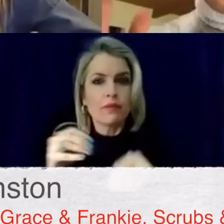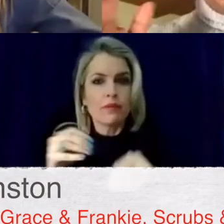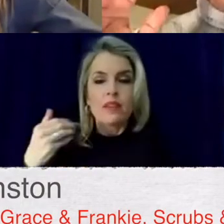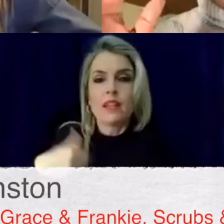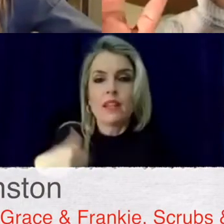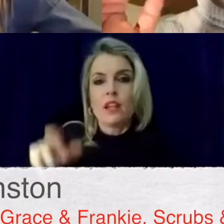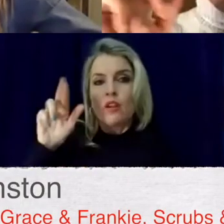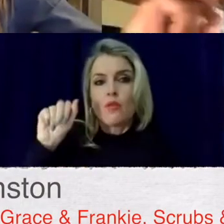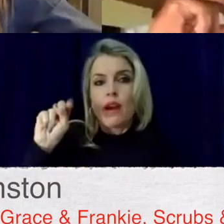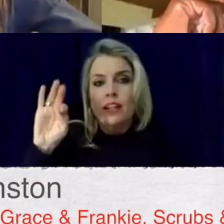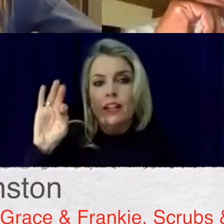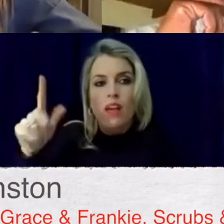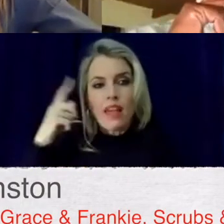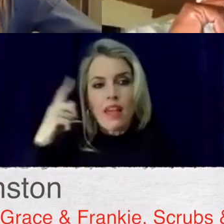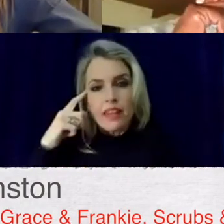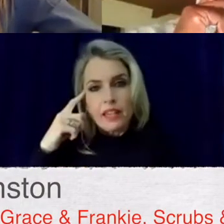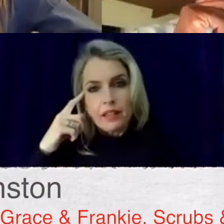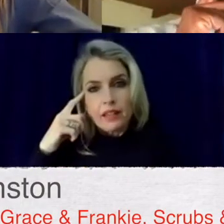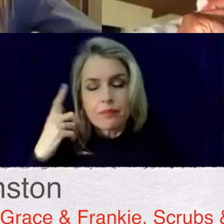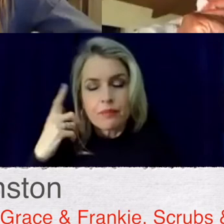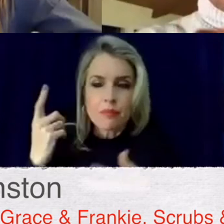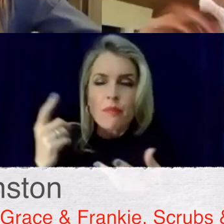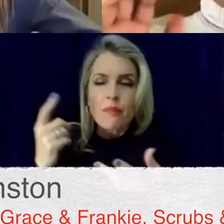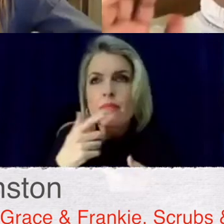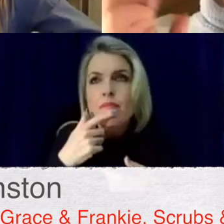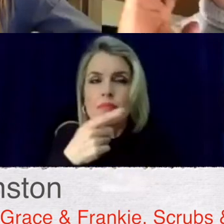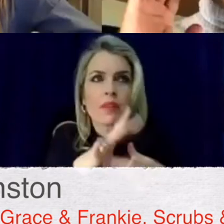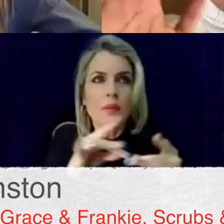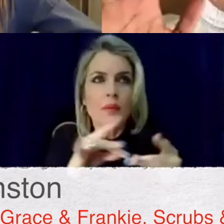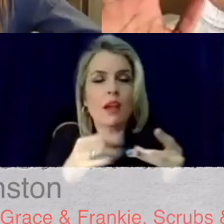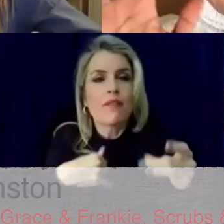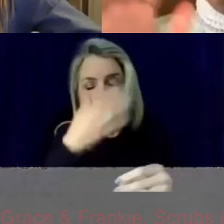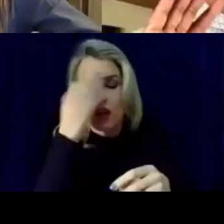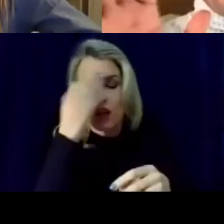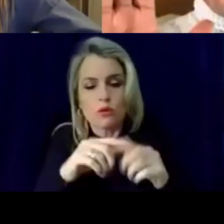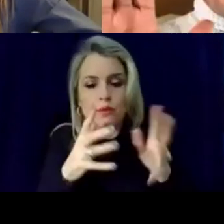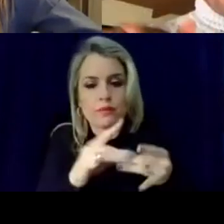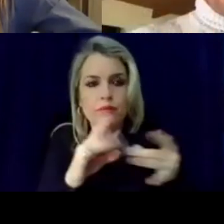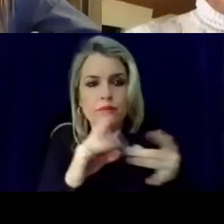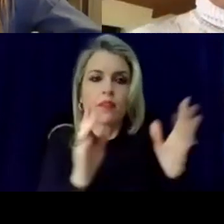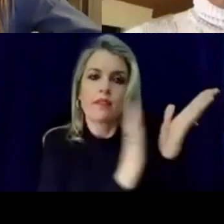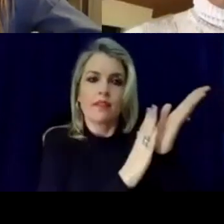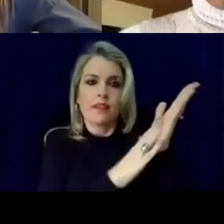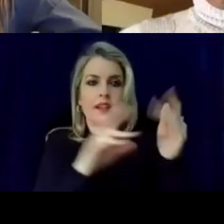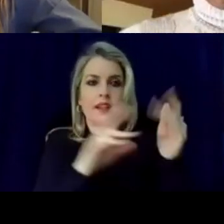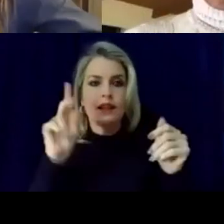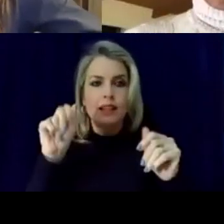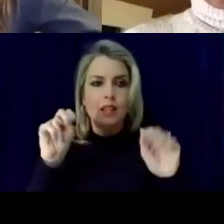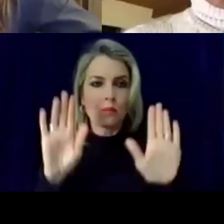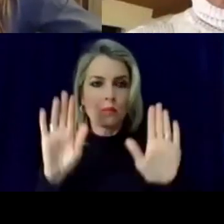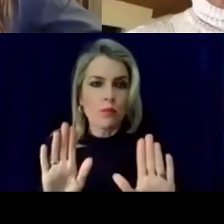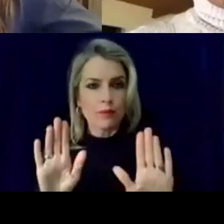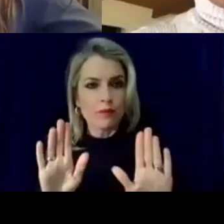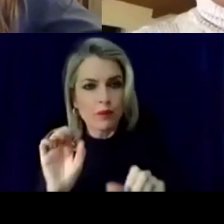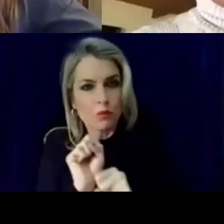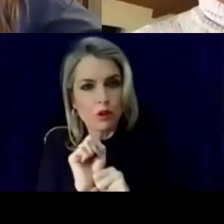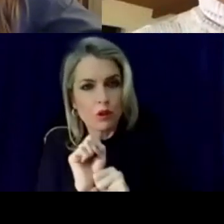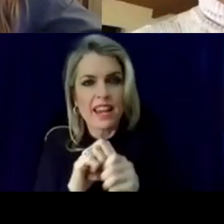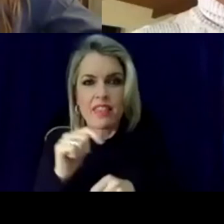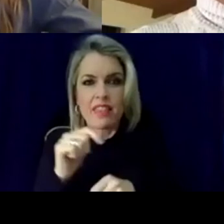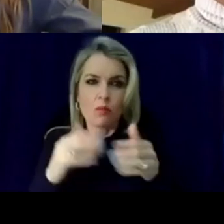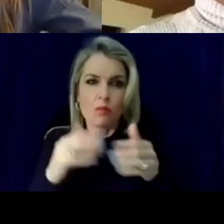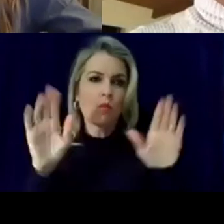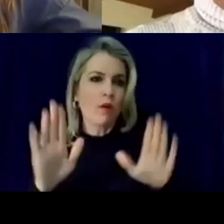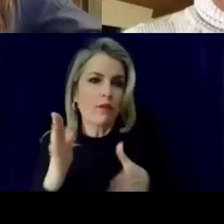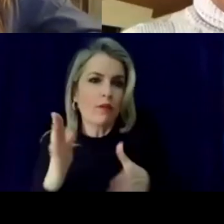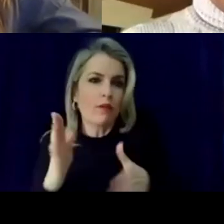Well, first, I think in my haste at the front side, I neglected to thank Dan, who's a great partner for me in this process. So